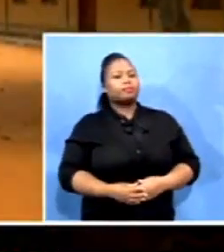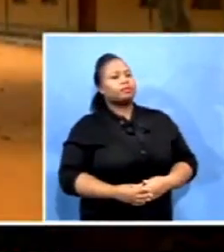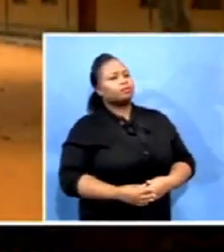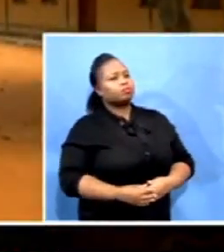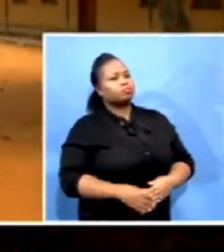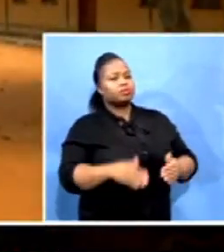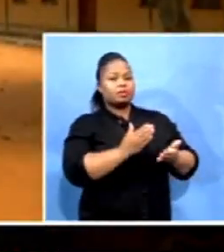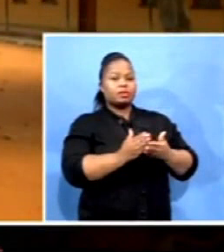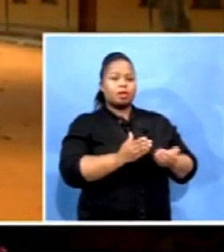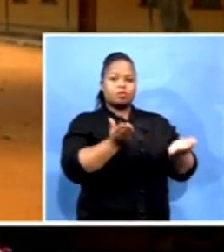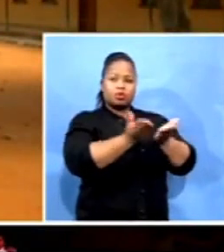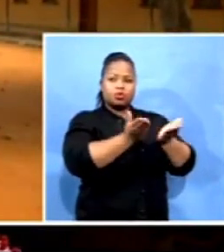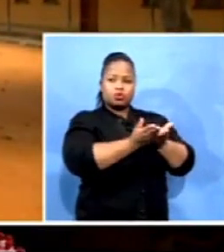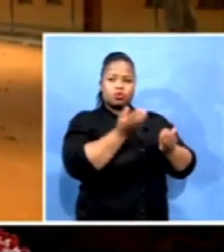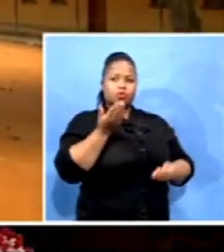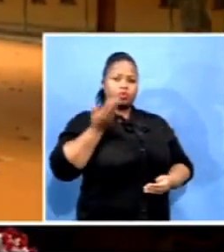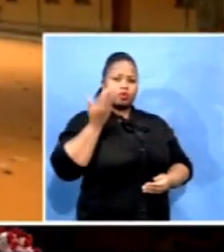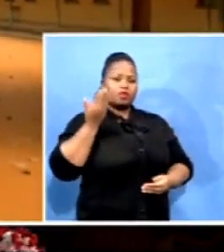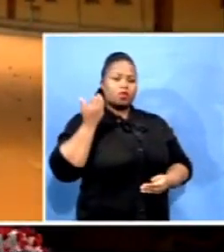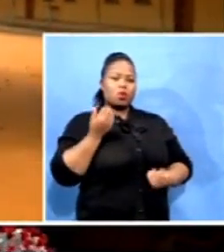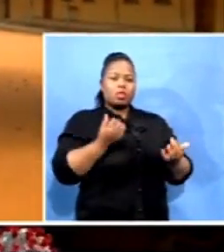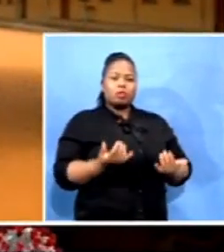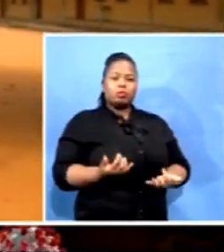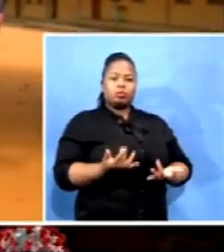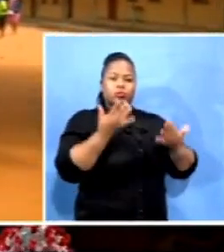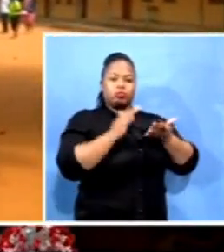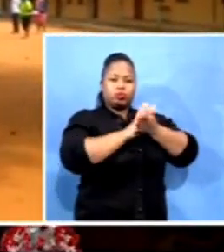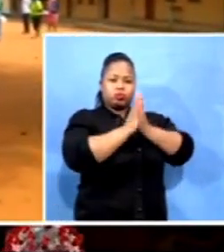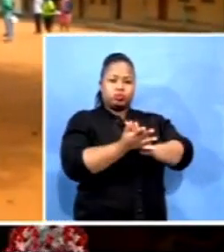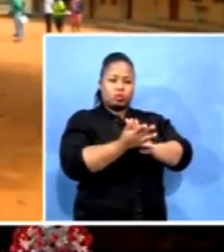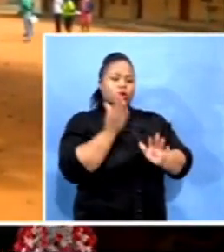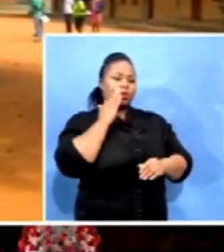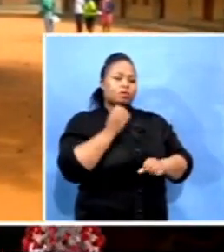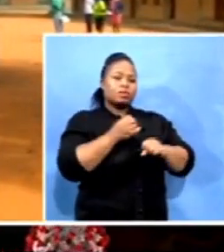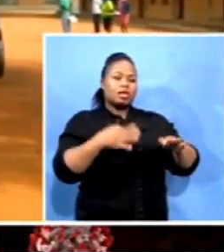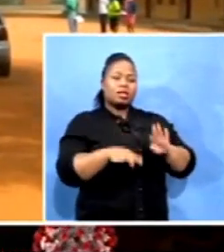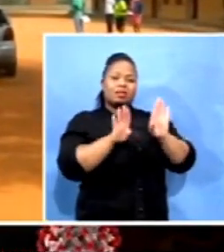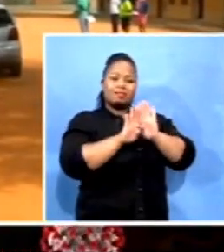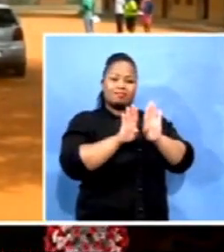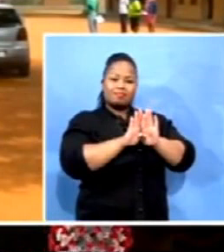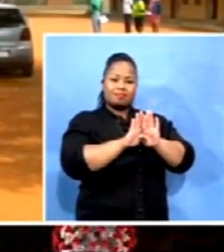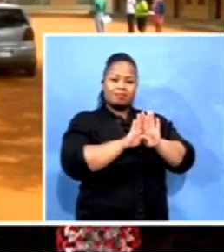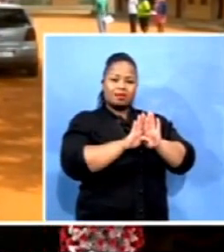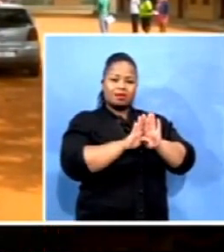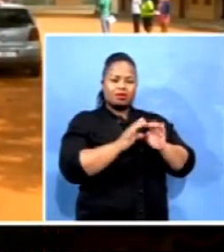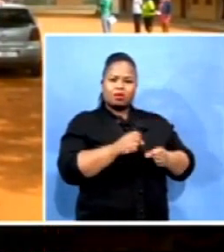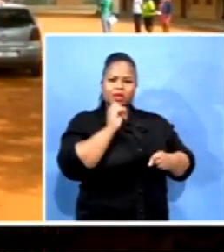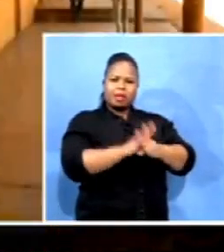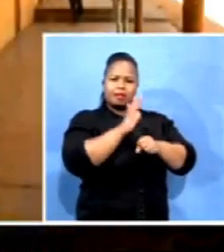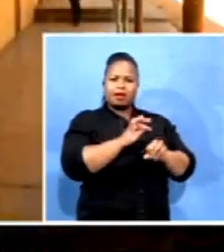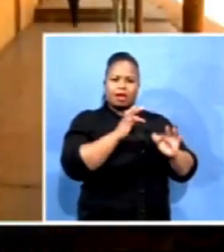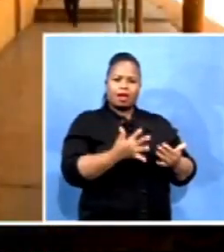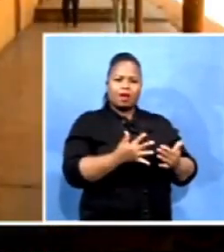vandalized since the lockdown began in your province. What sort of impact will that have in terms of reopening schools?